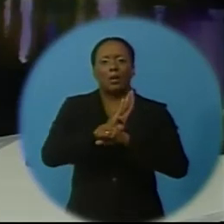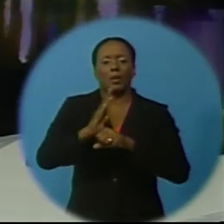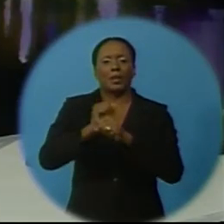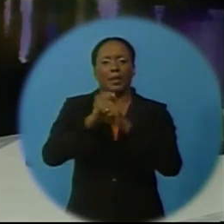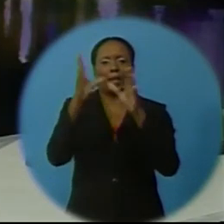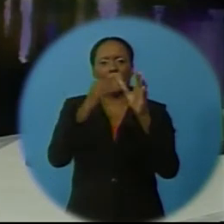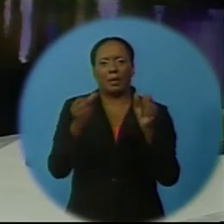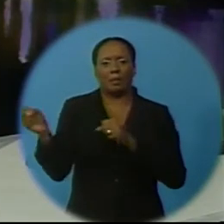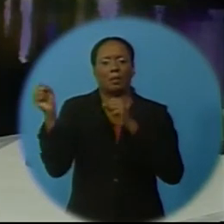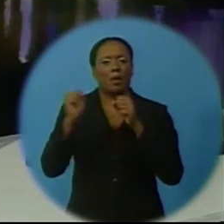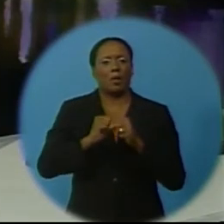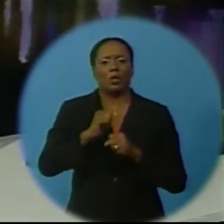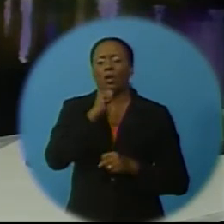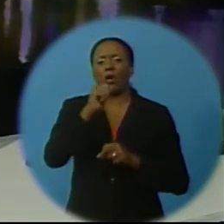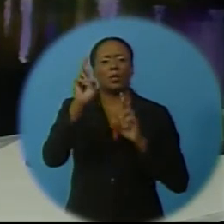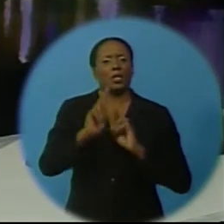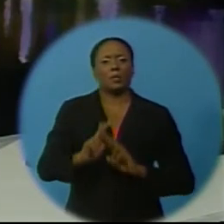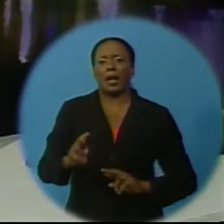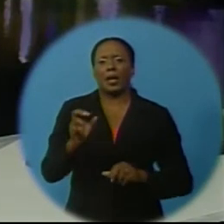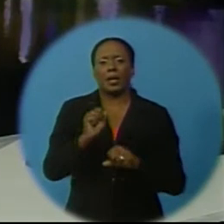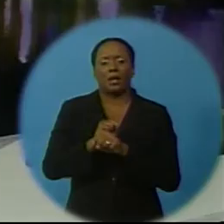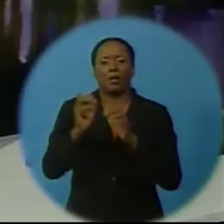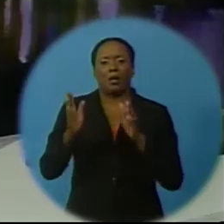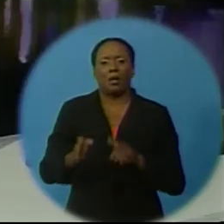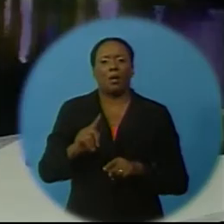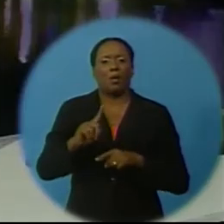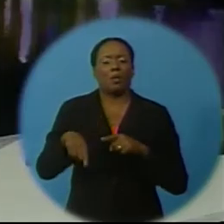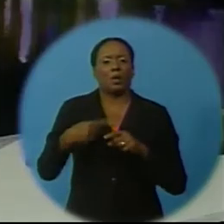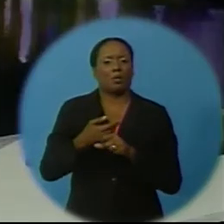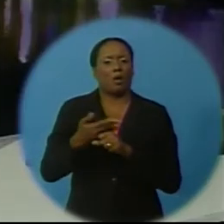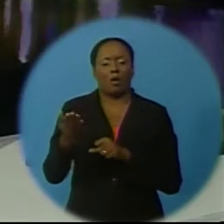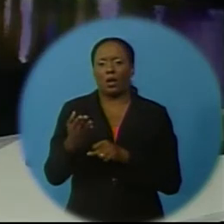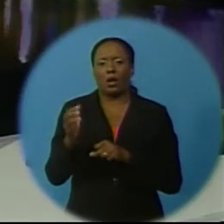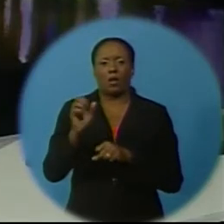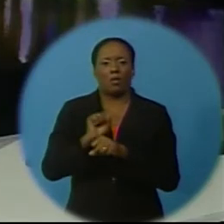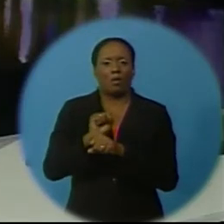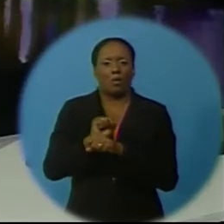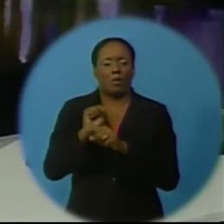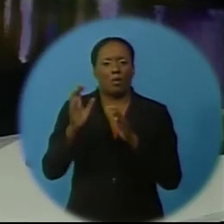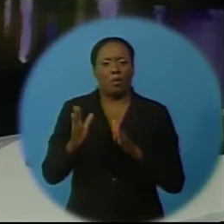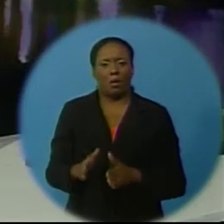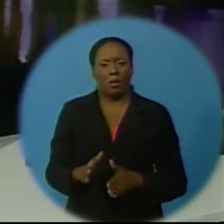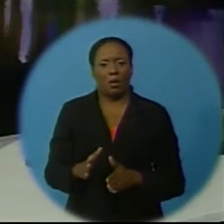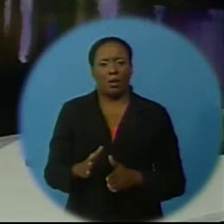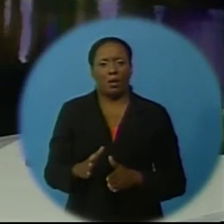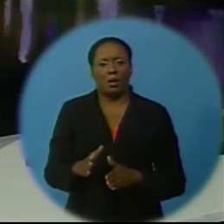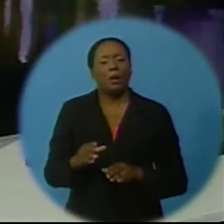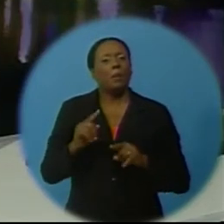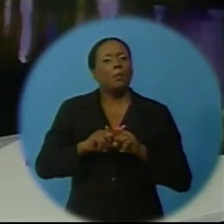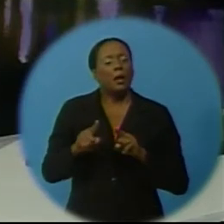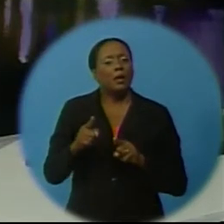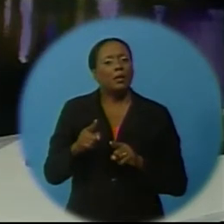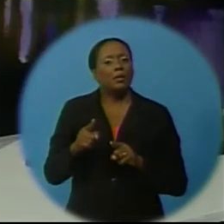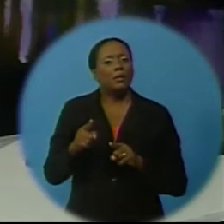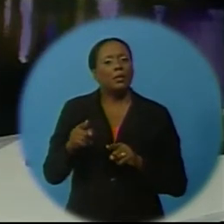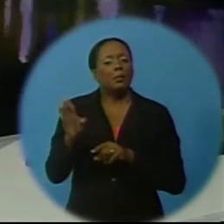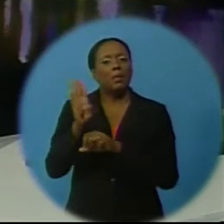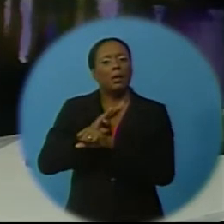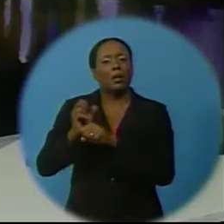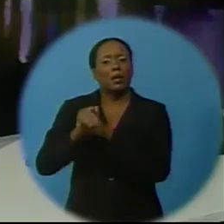people by the company earlier this month, just one day after they had met with the union, with the understanding that the parties would meet again for